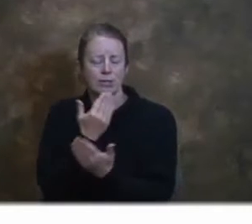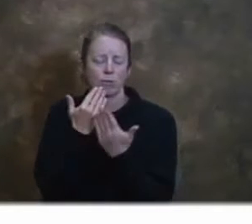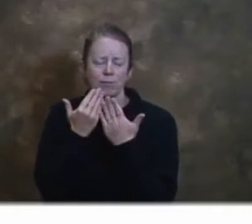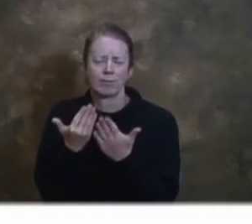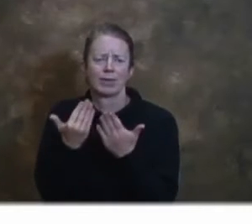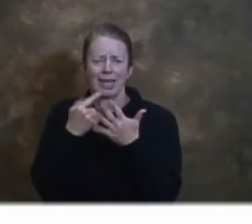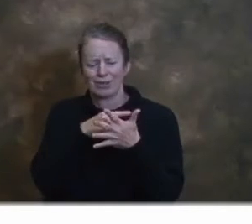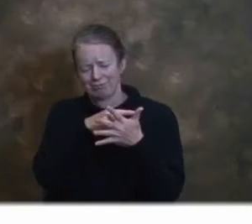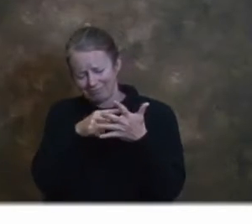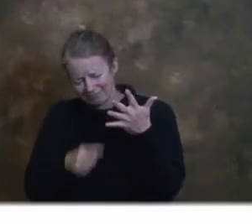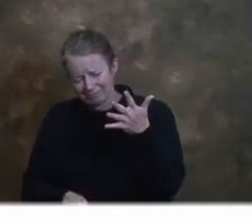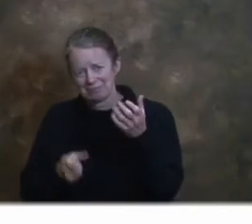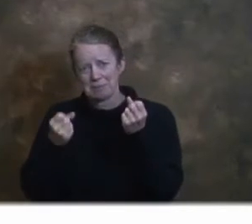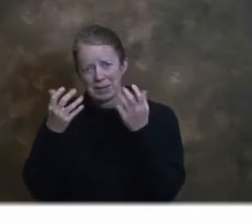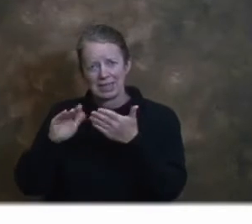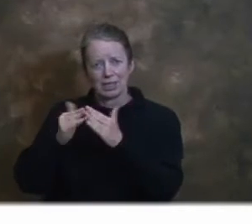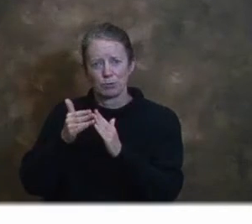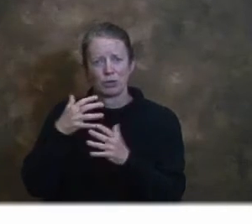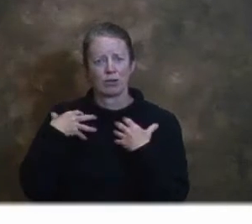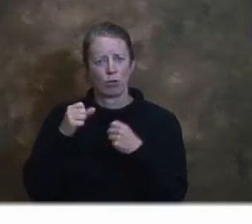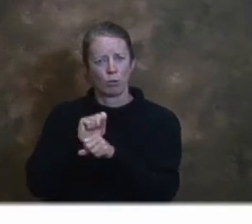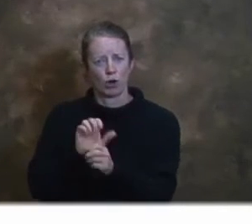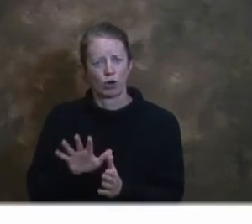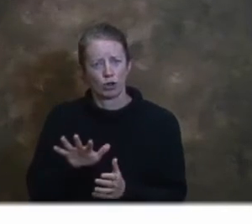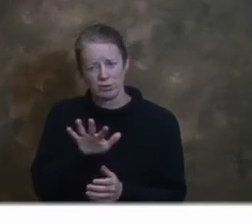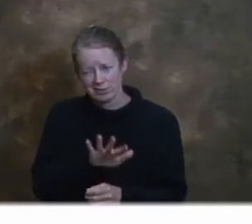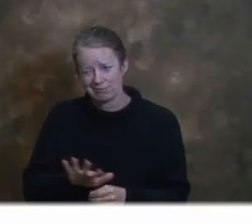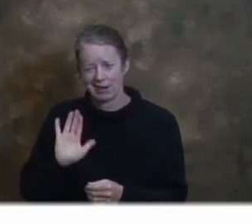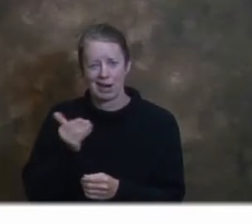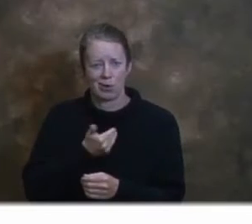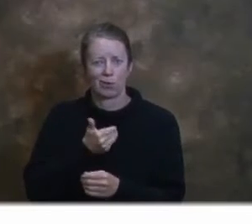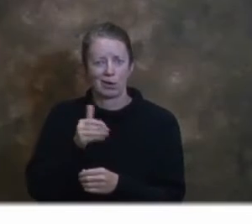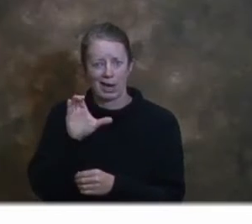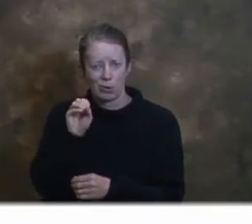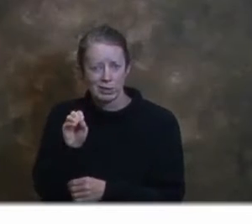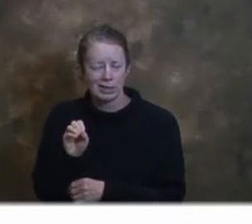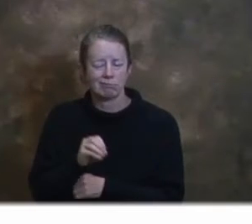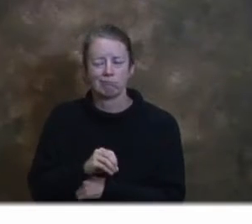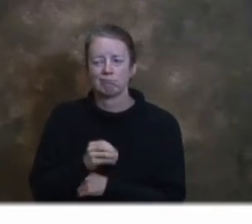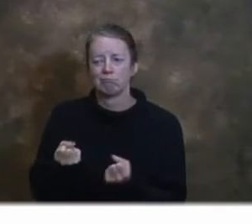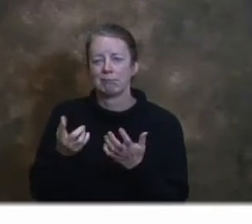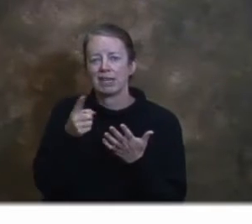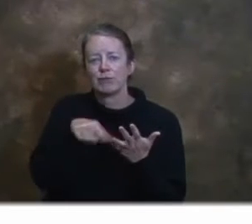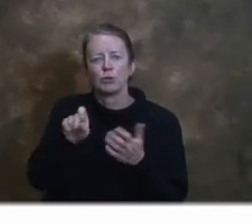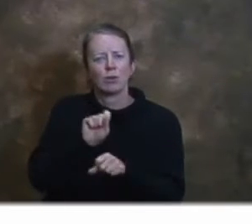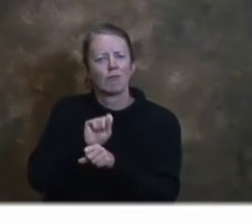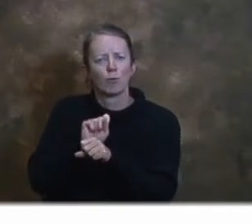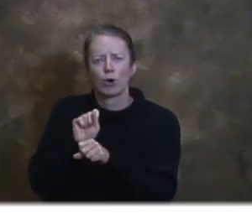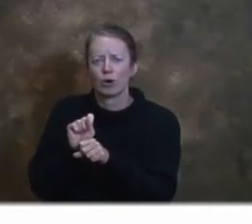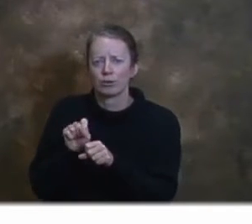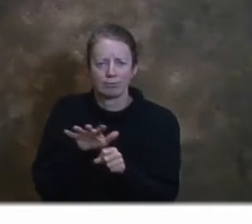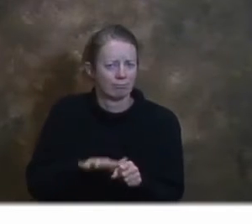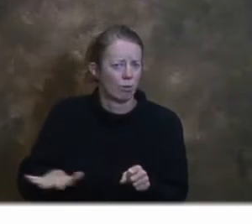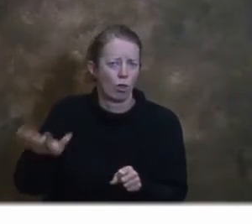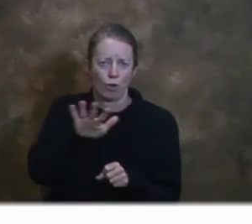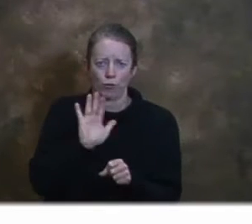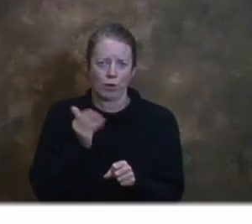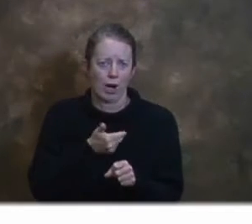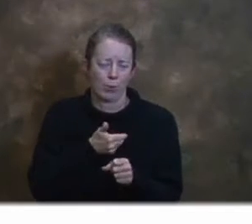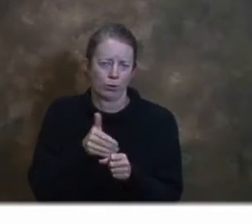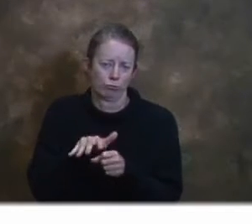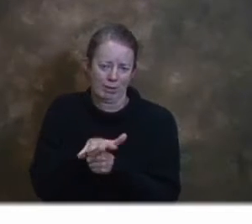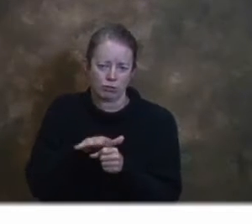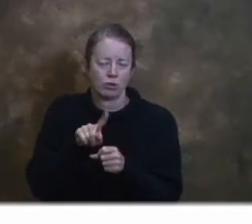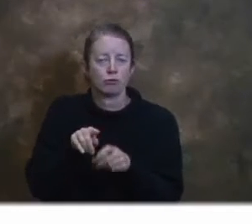numerous community health workers within our county, and many of whom have worked out throughout our region to provide